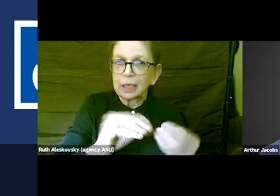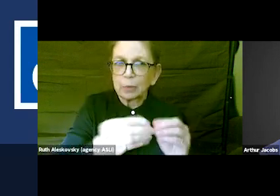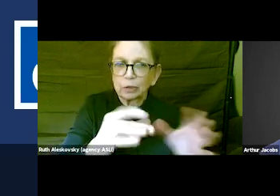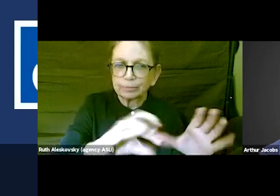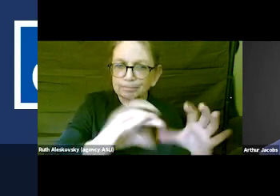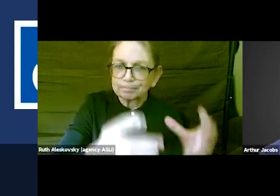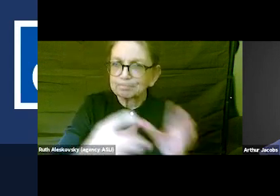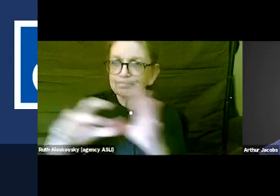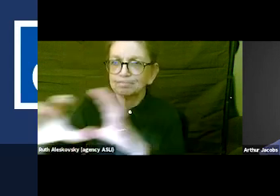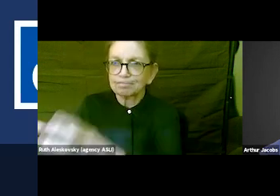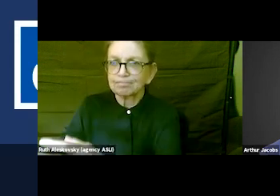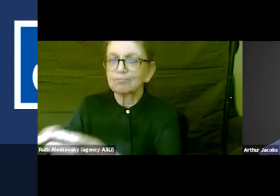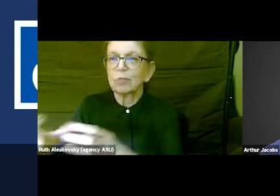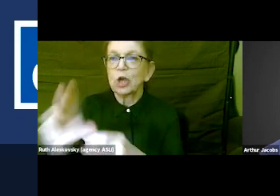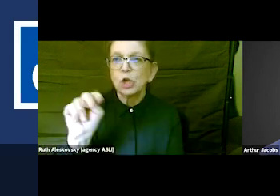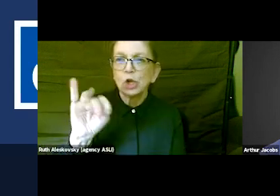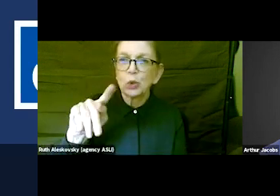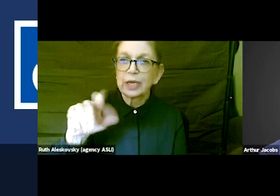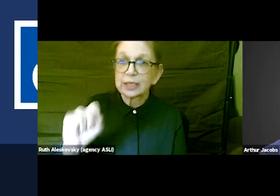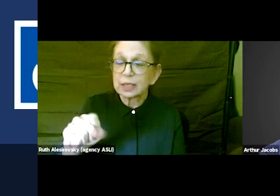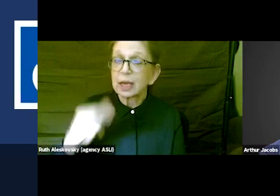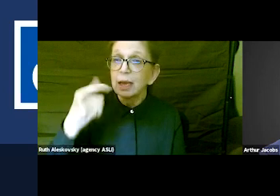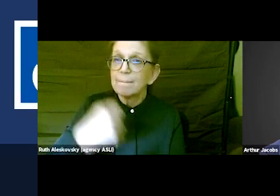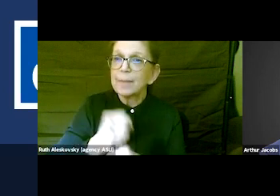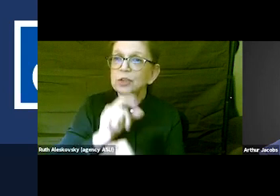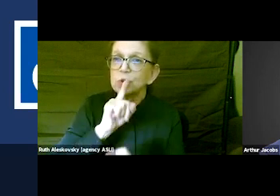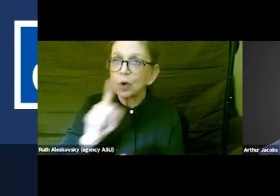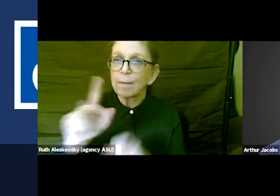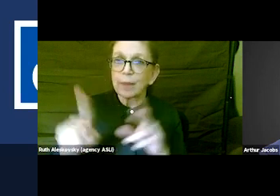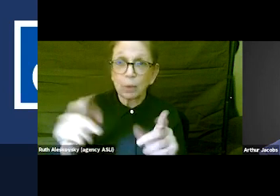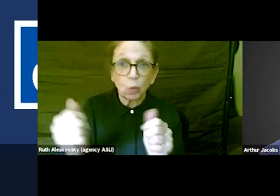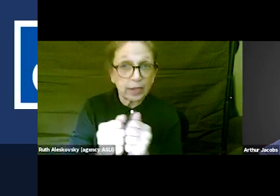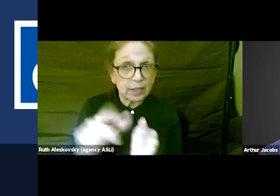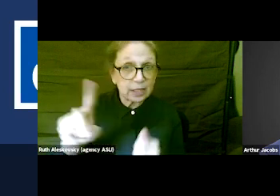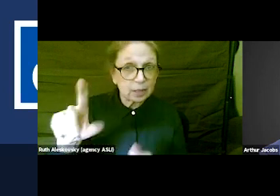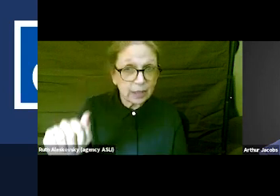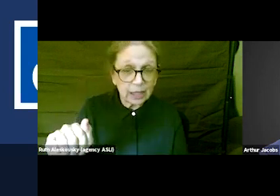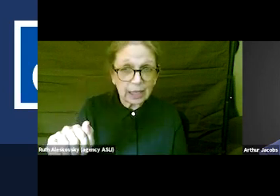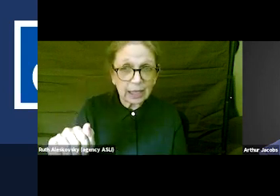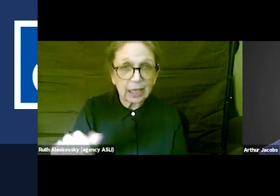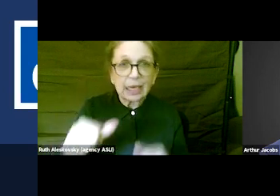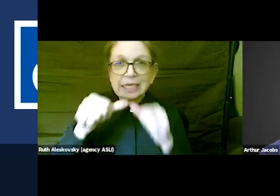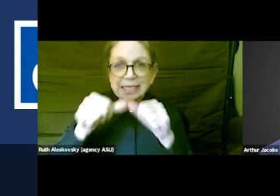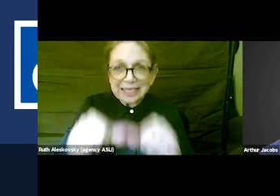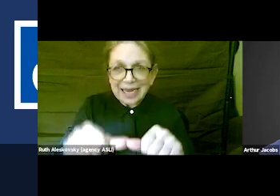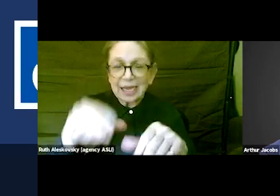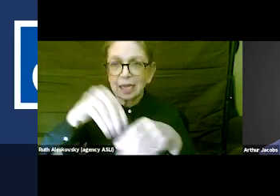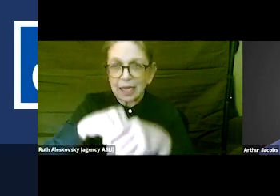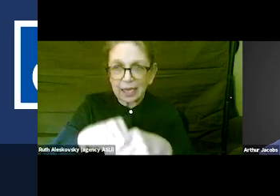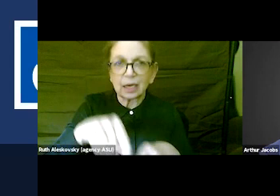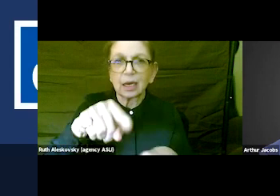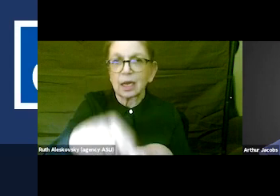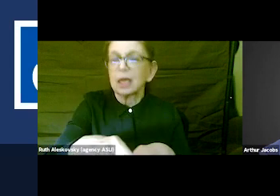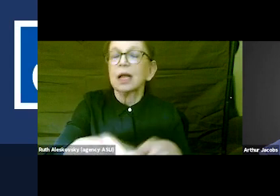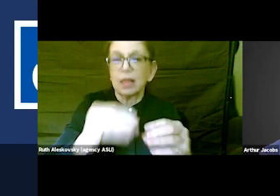system to ensure that people with disabilities remain in those units.